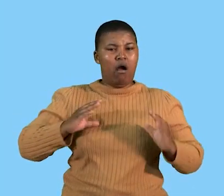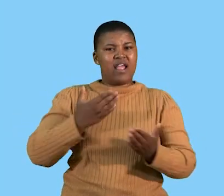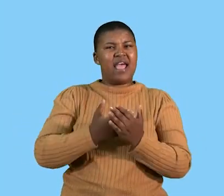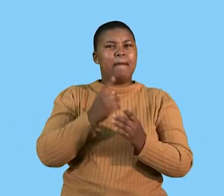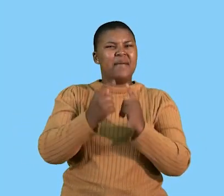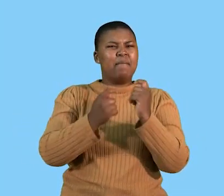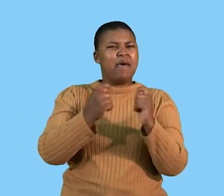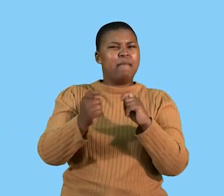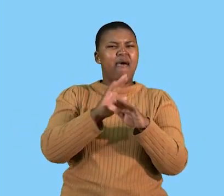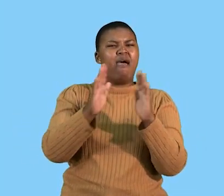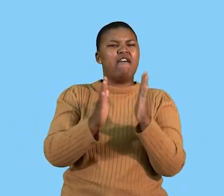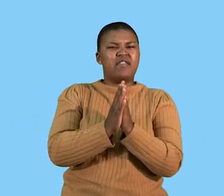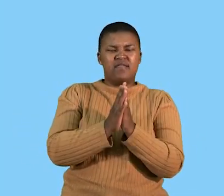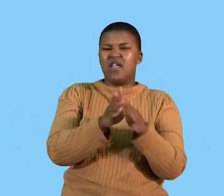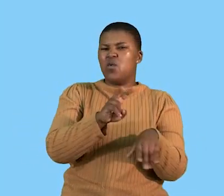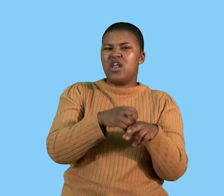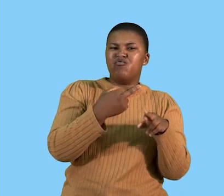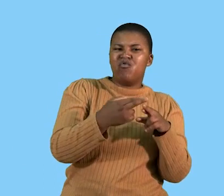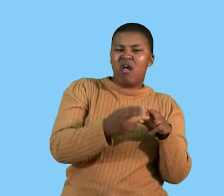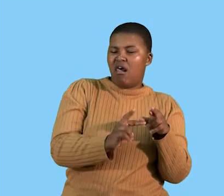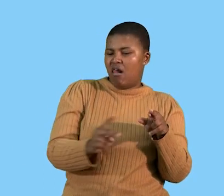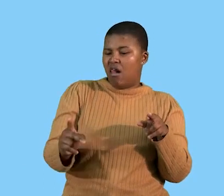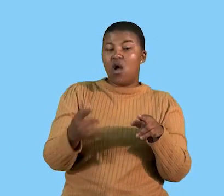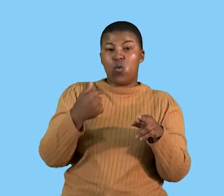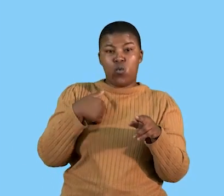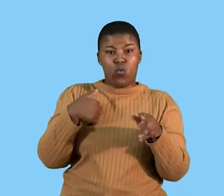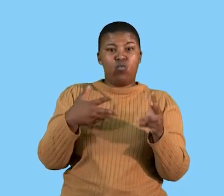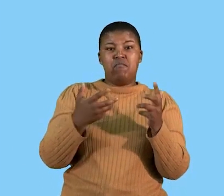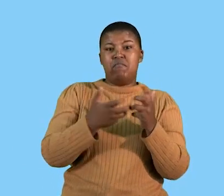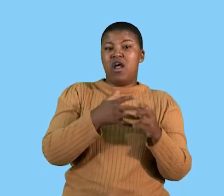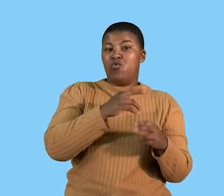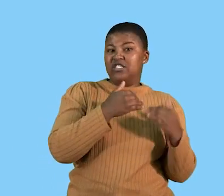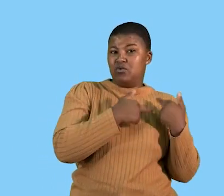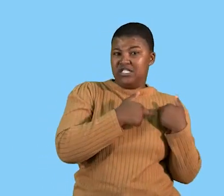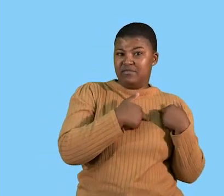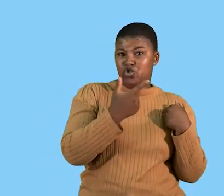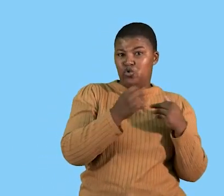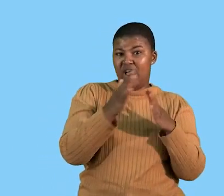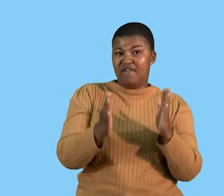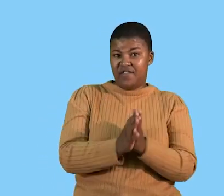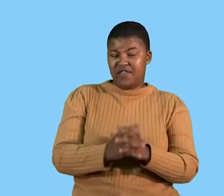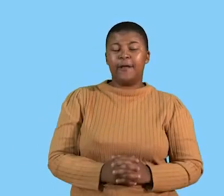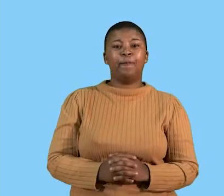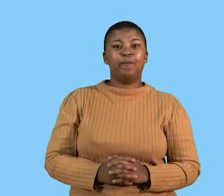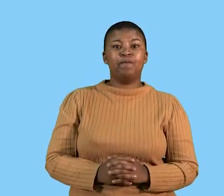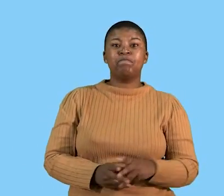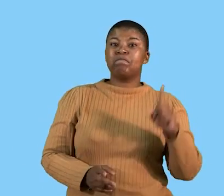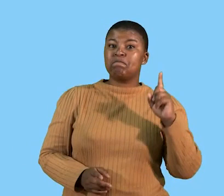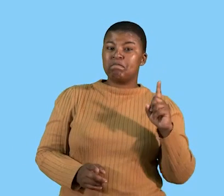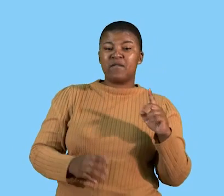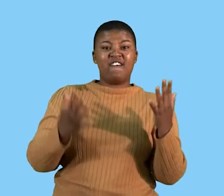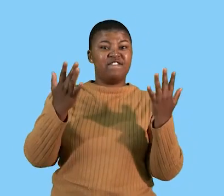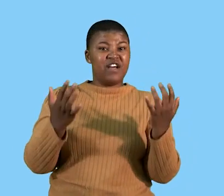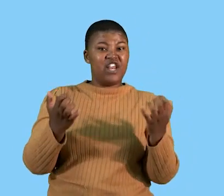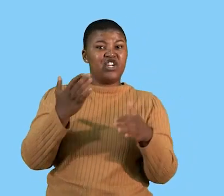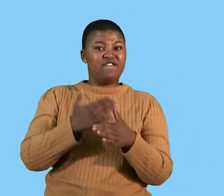and meet our responsibilities. So what financial function basically does is they plan our